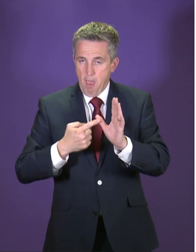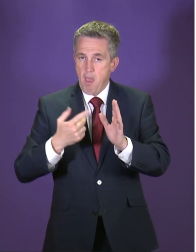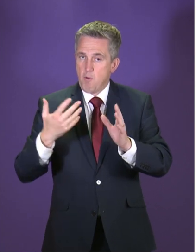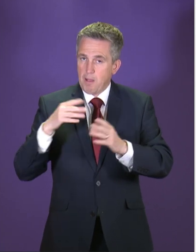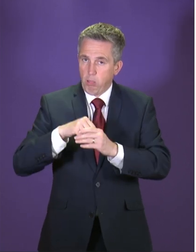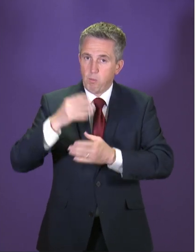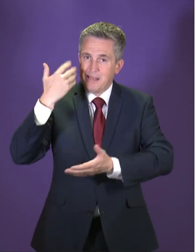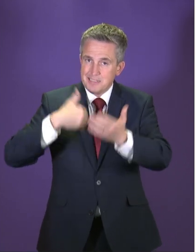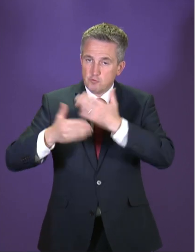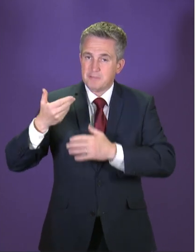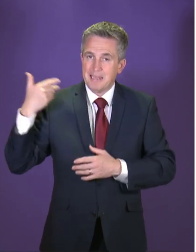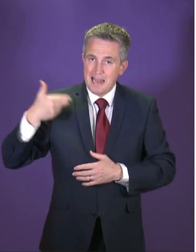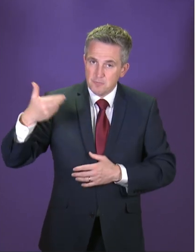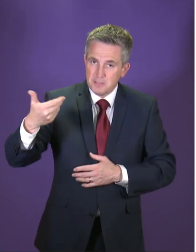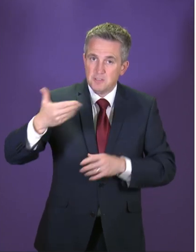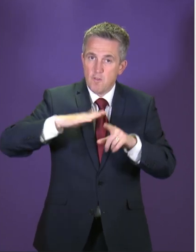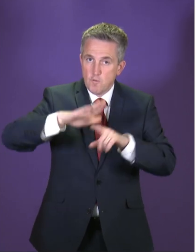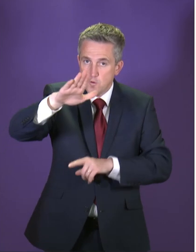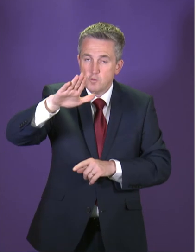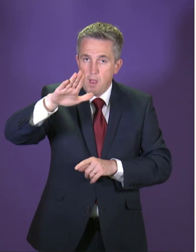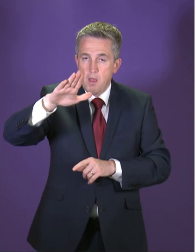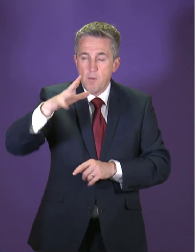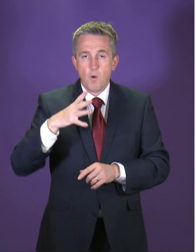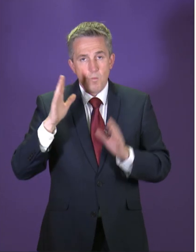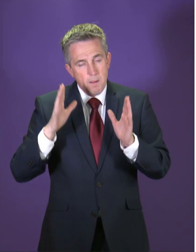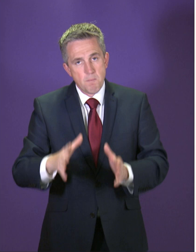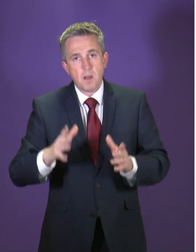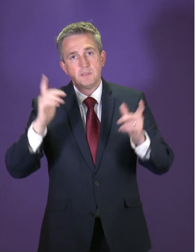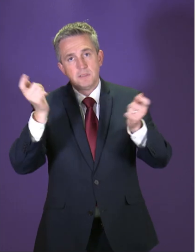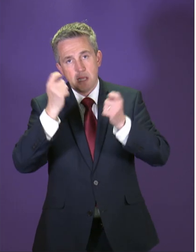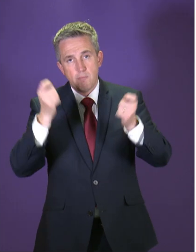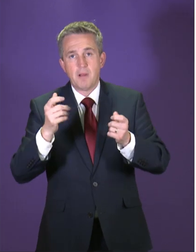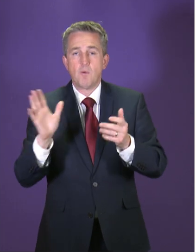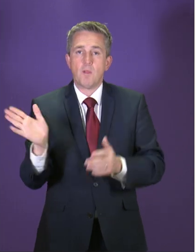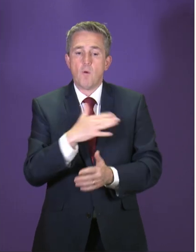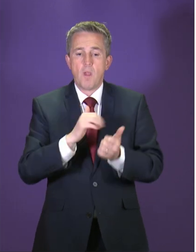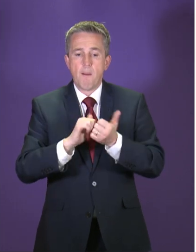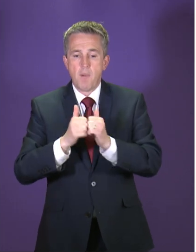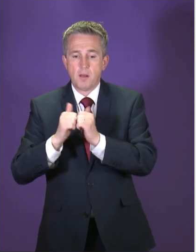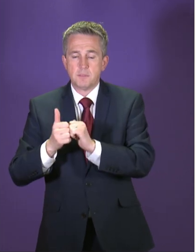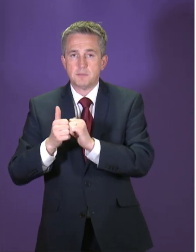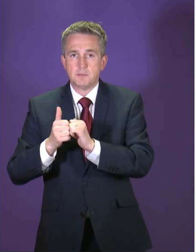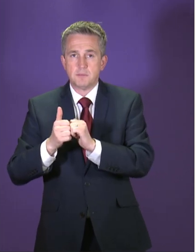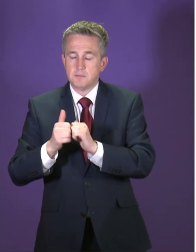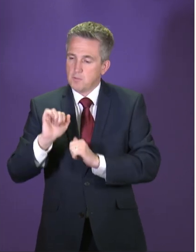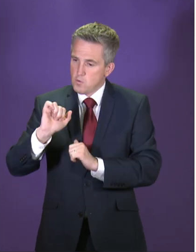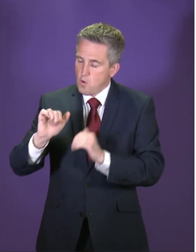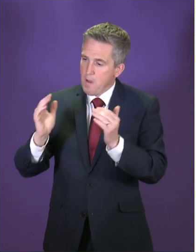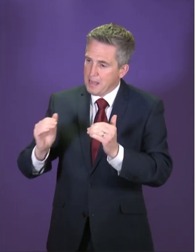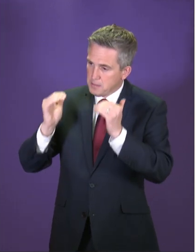history and so on, but it's important to do the celebration with our partners. So His